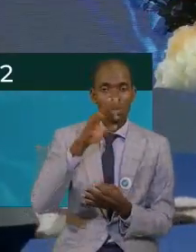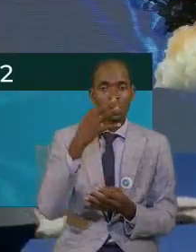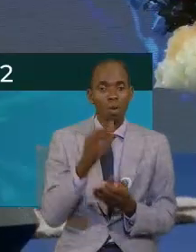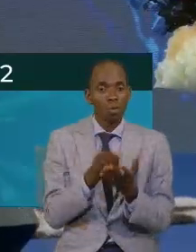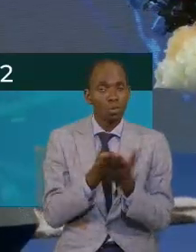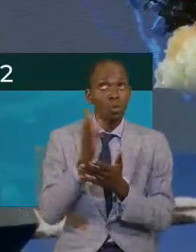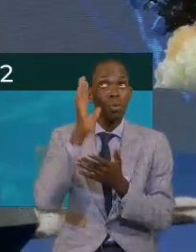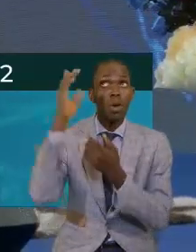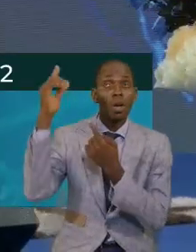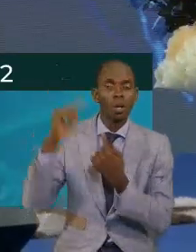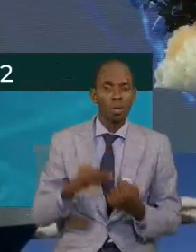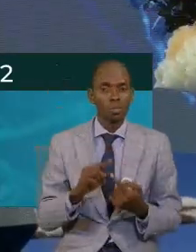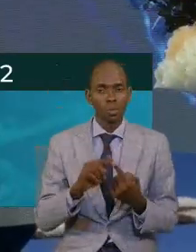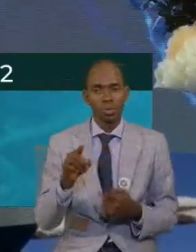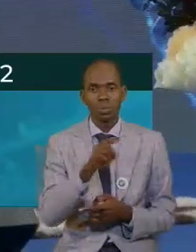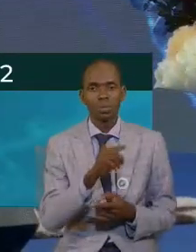come.